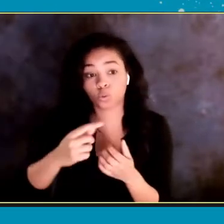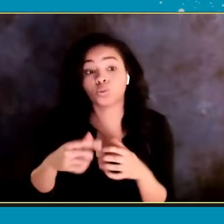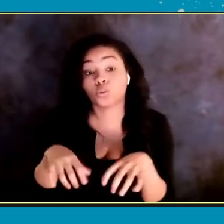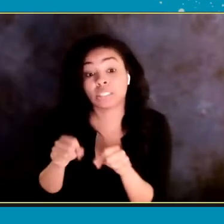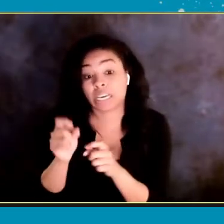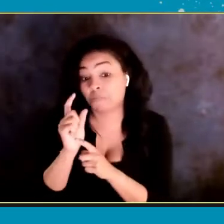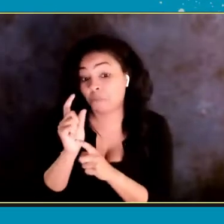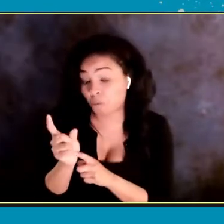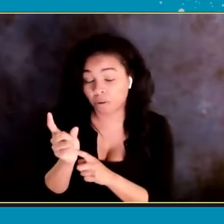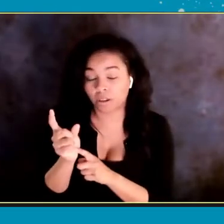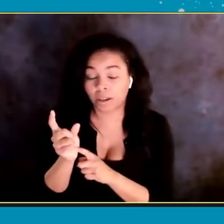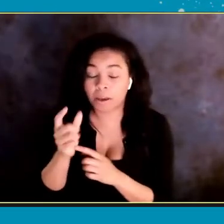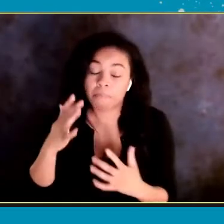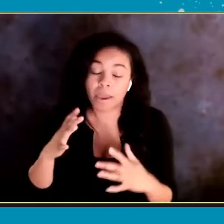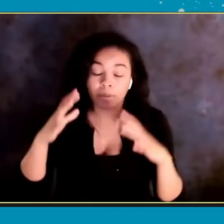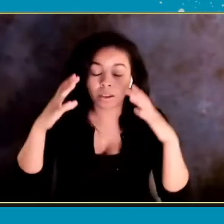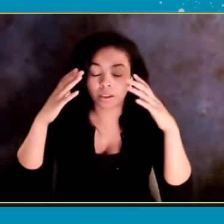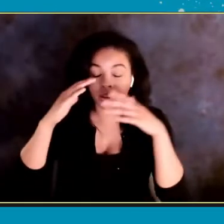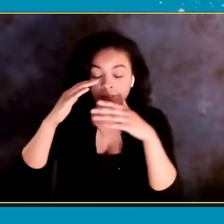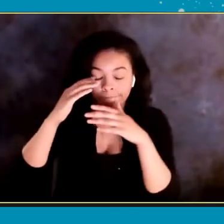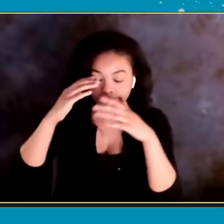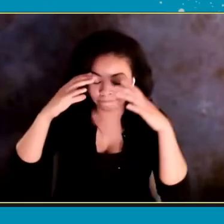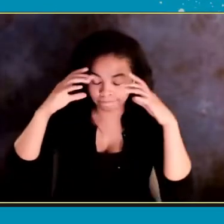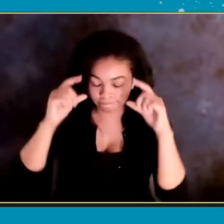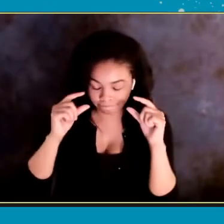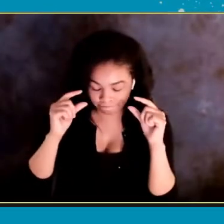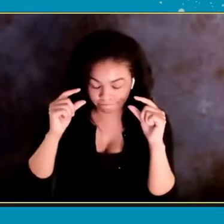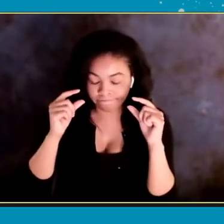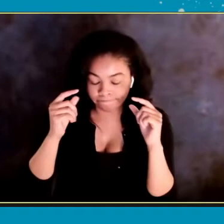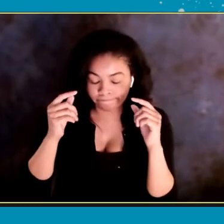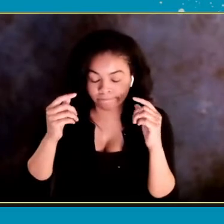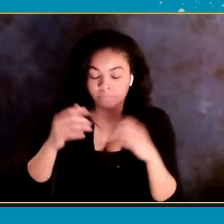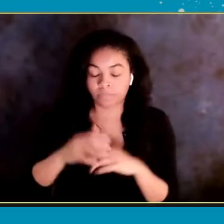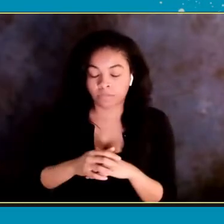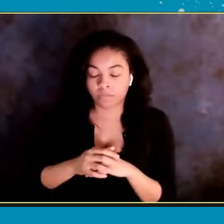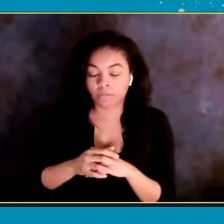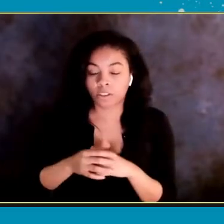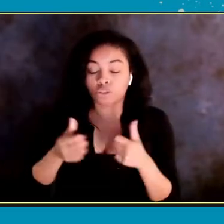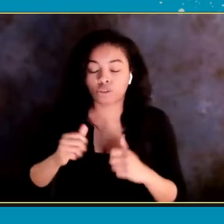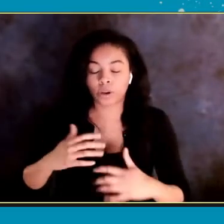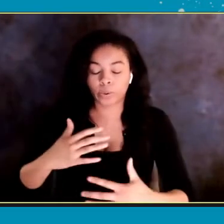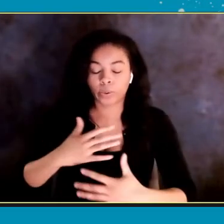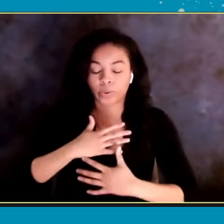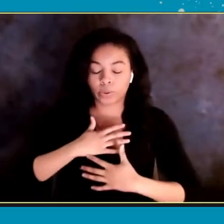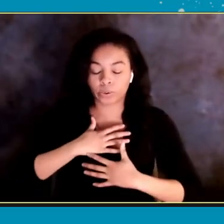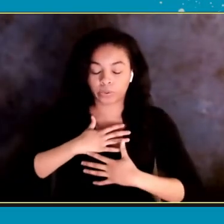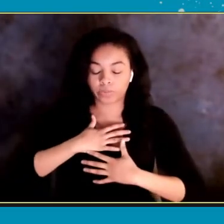maybe even close your eyes, maybe even try to take a deep breath,